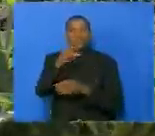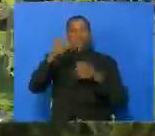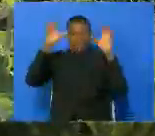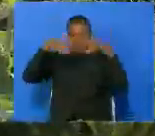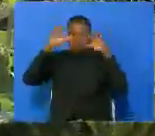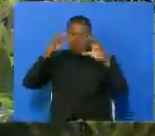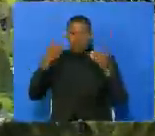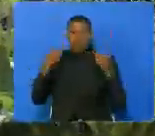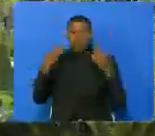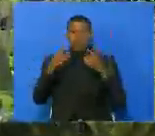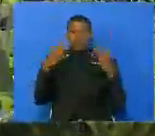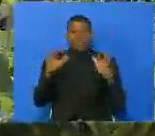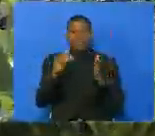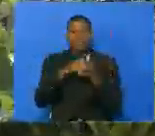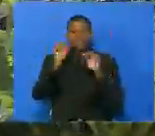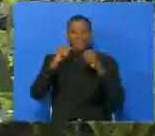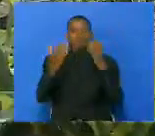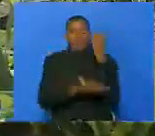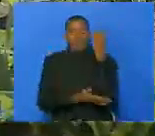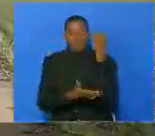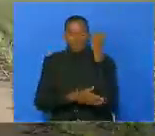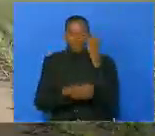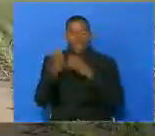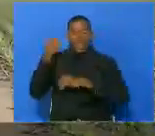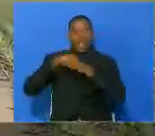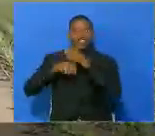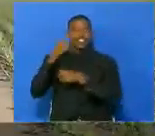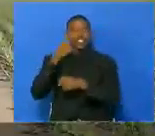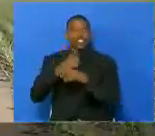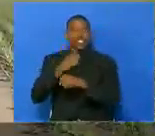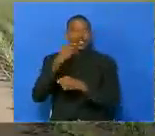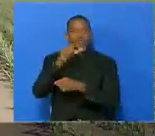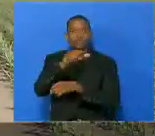ba santse ba ka oba letsogo. Last year in 2023 we had